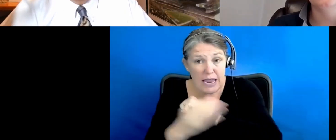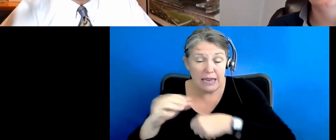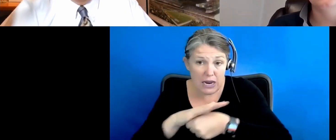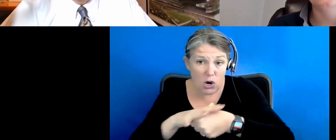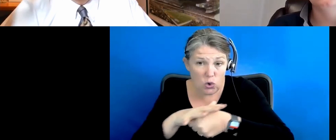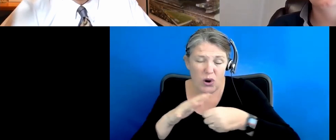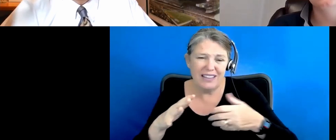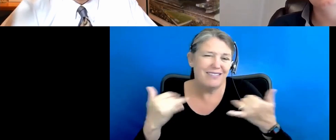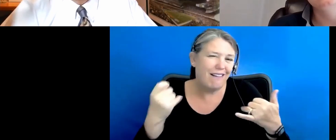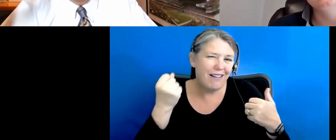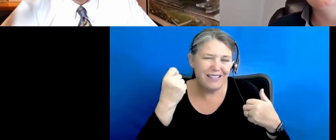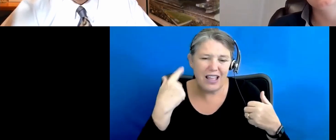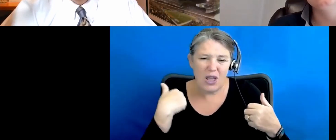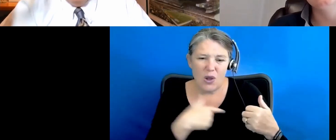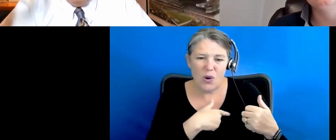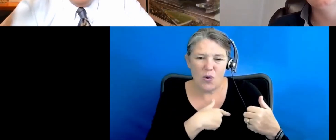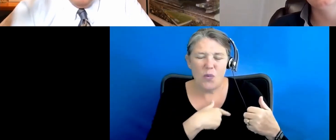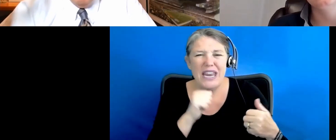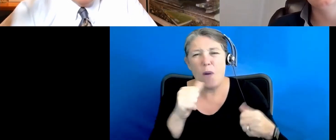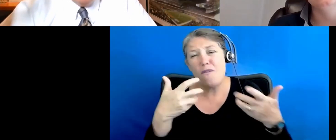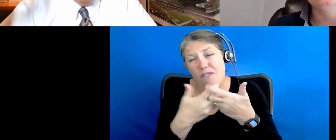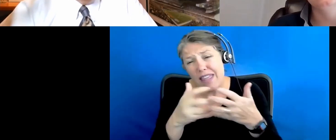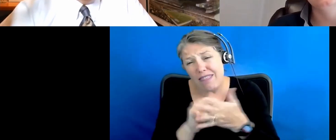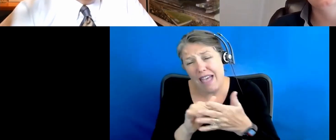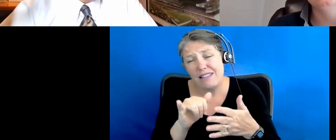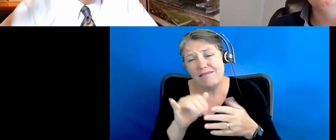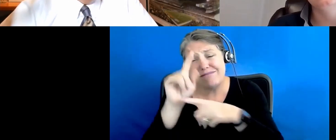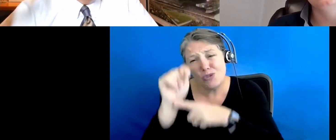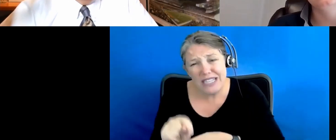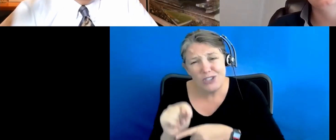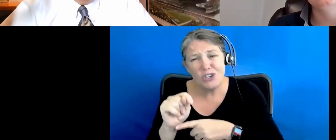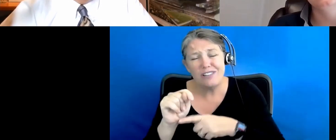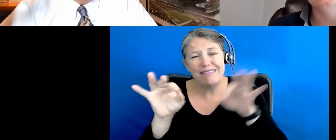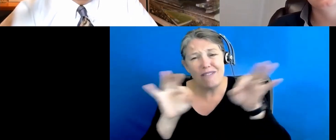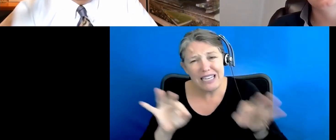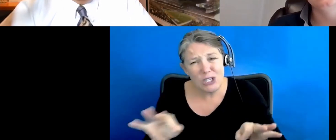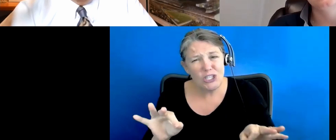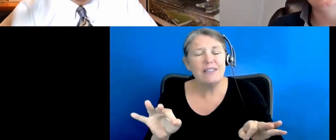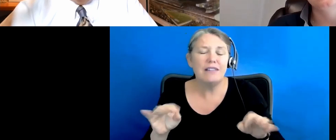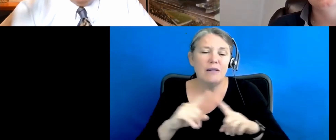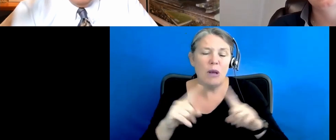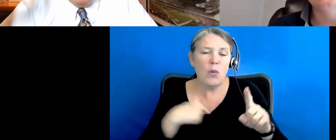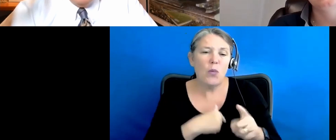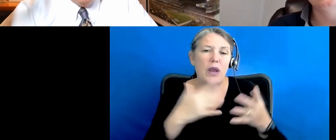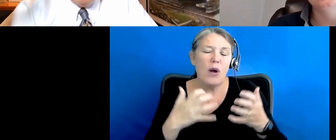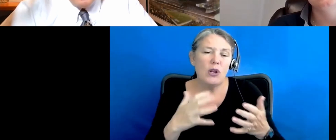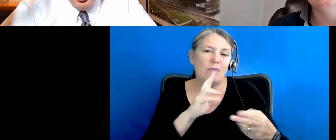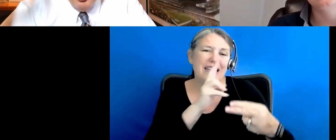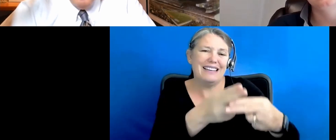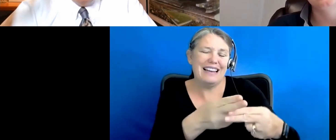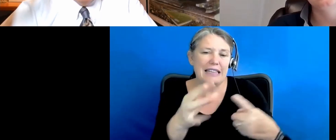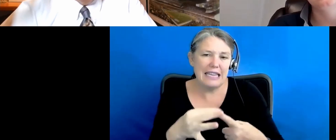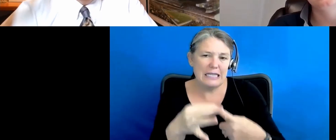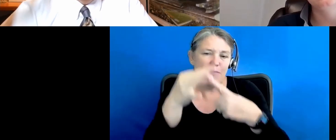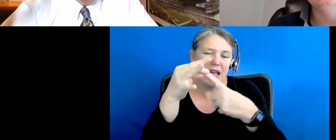what would qualify for a medically underserved population. So we want to be designated as a